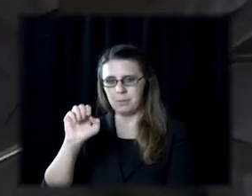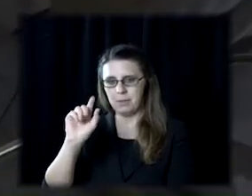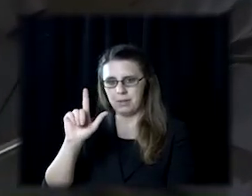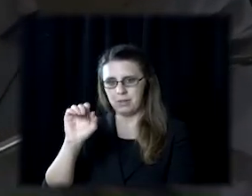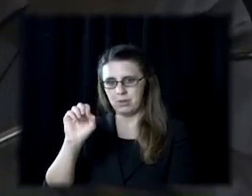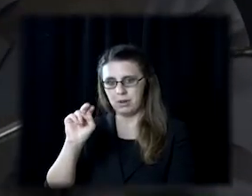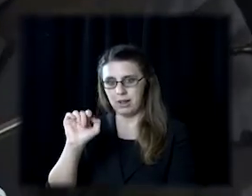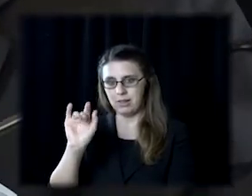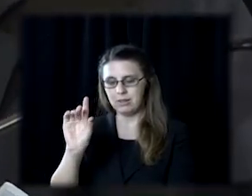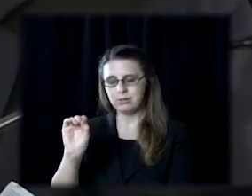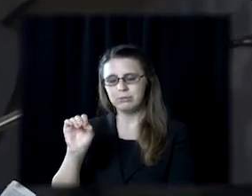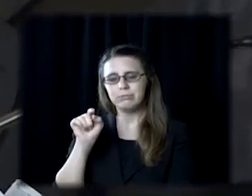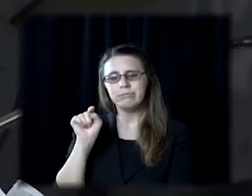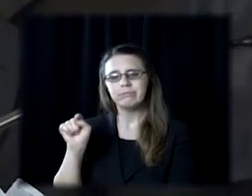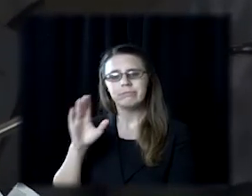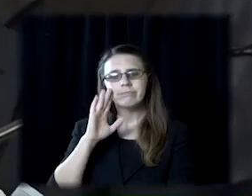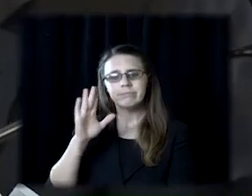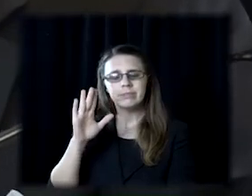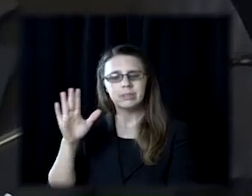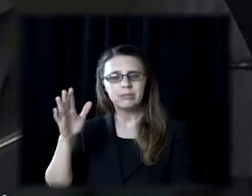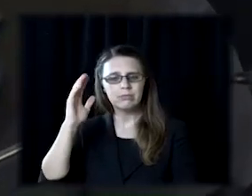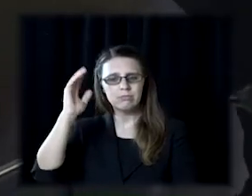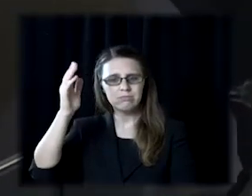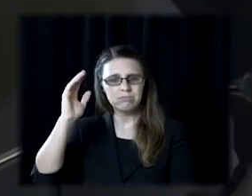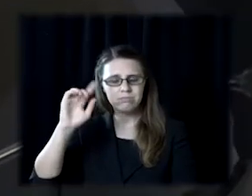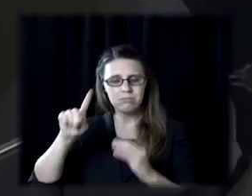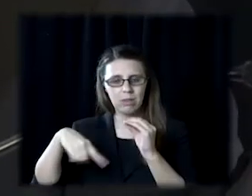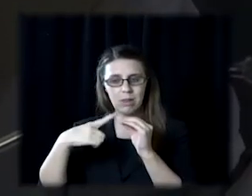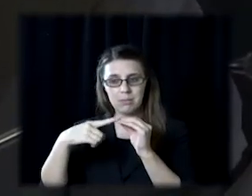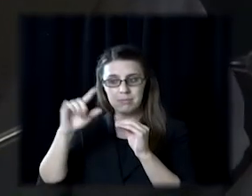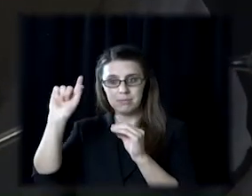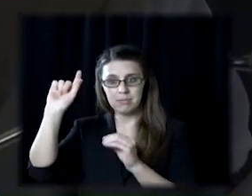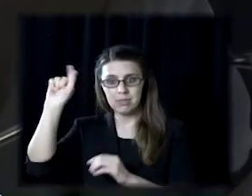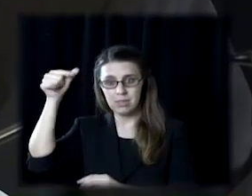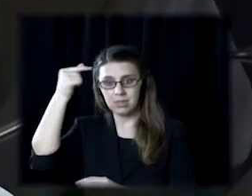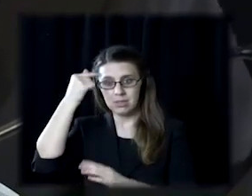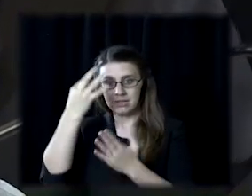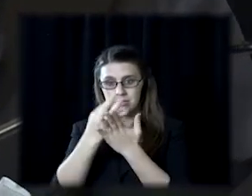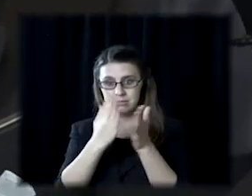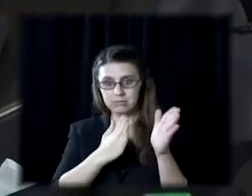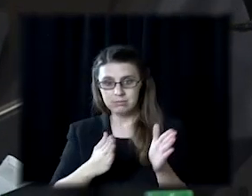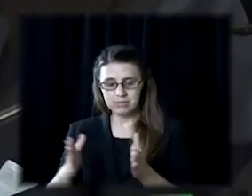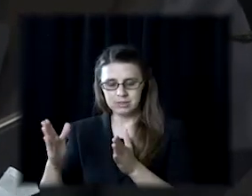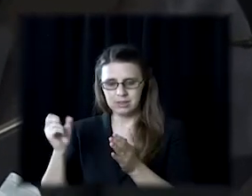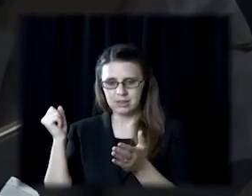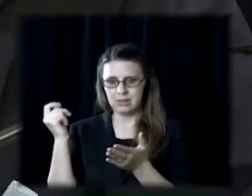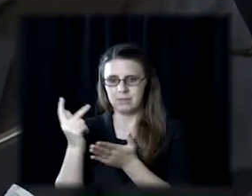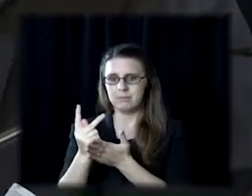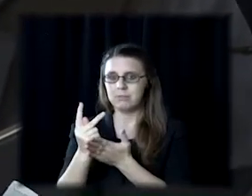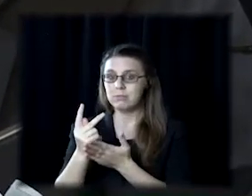on, regarding the government's fiscal plan. And the that was certified on October